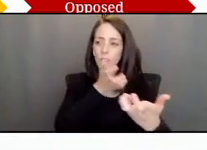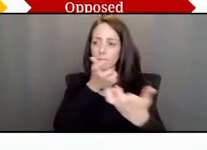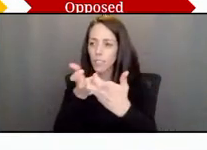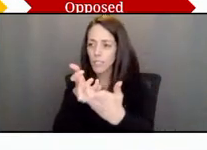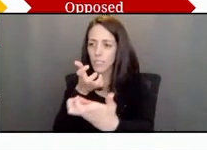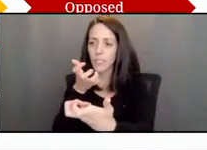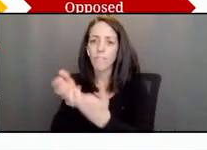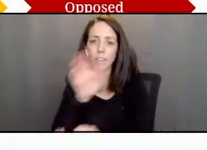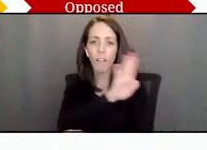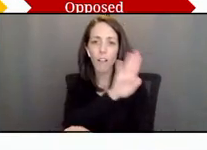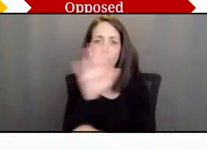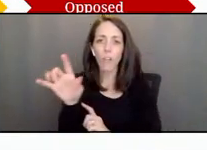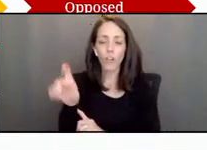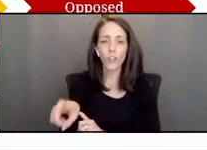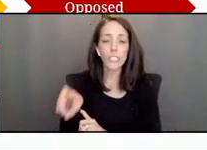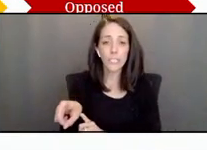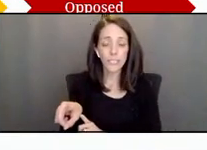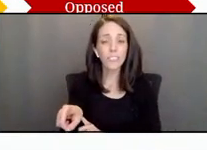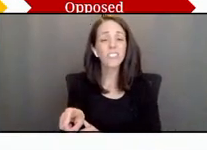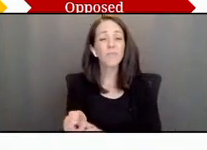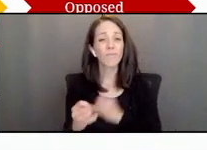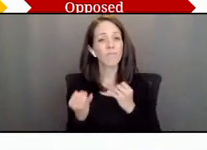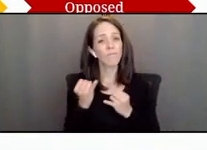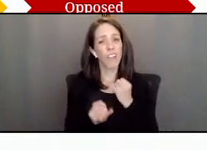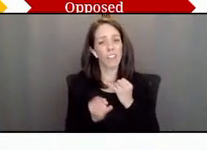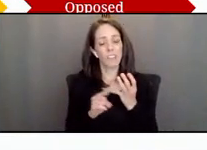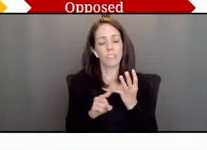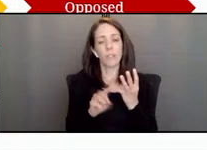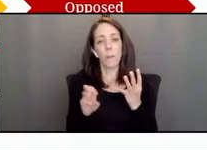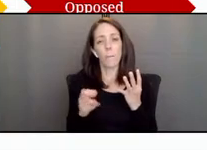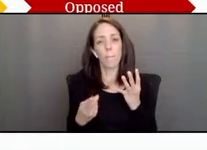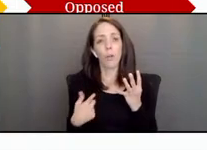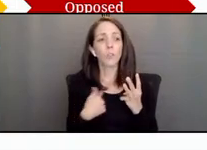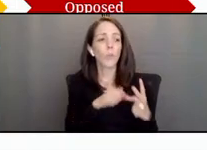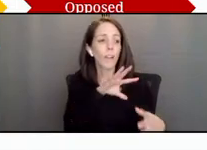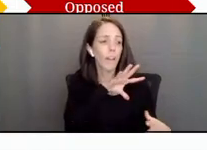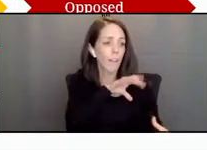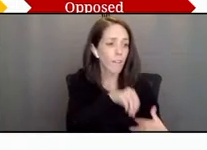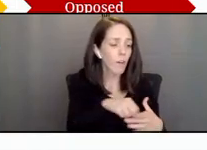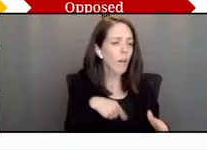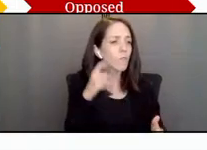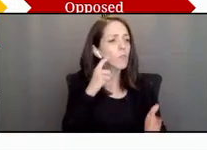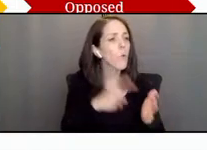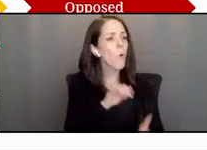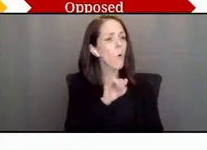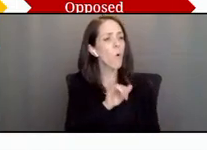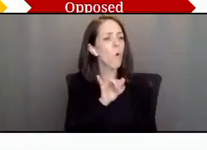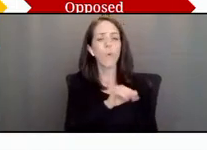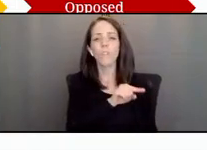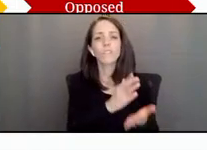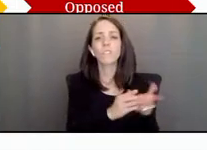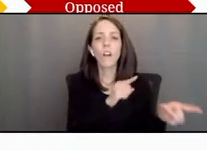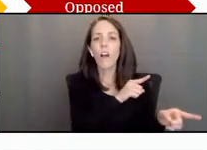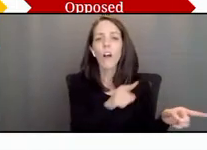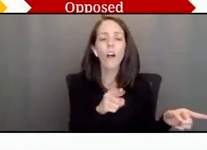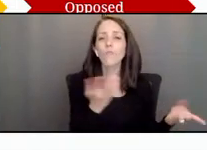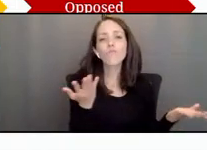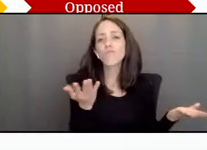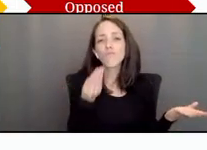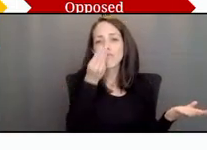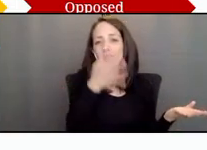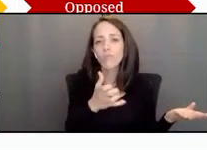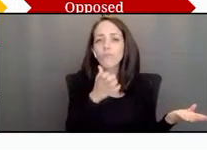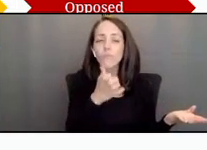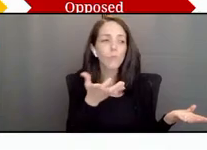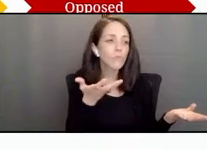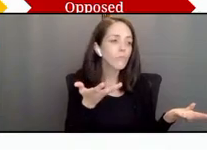late March, we found a great deal of eager and motivated people running past those who were willing, but without information or access. Over time, we've